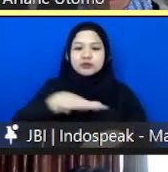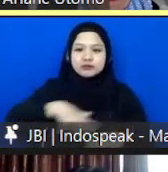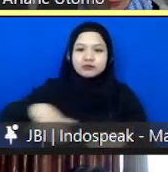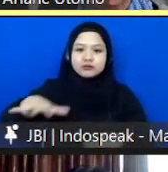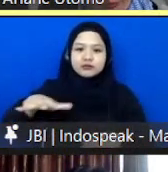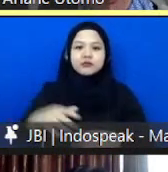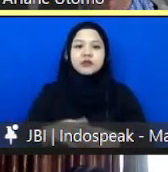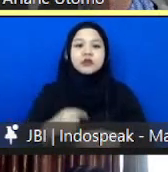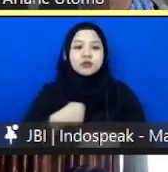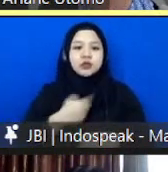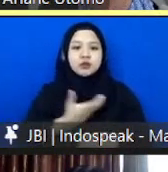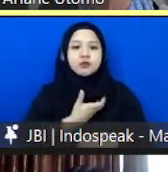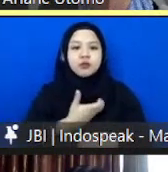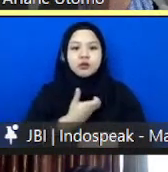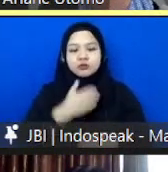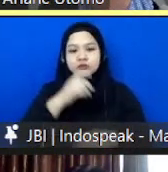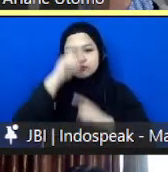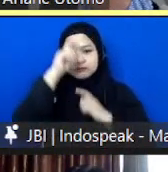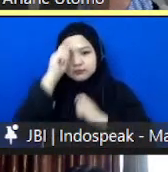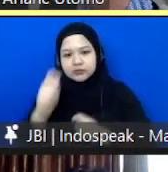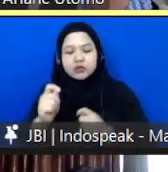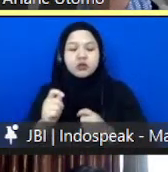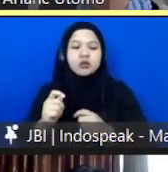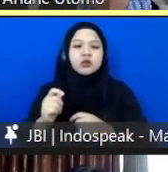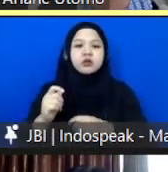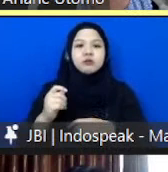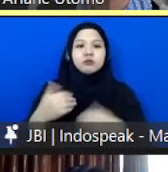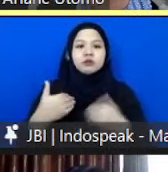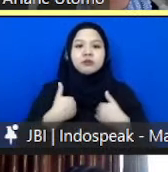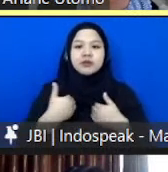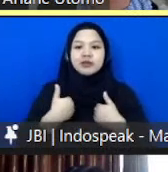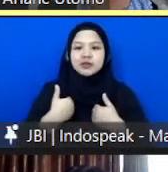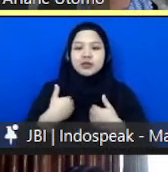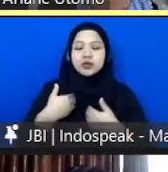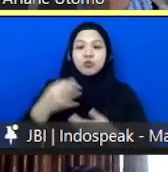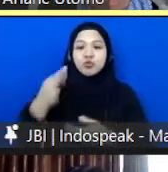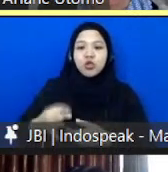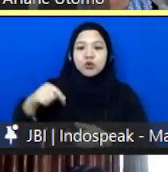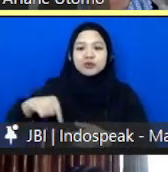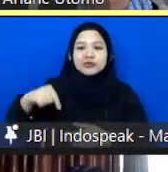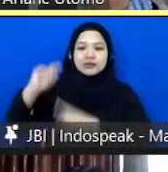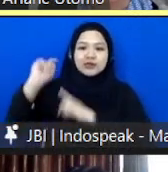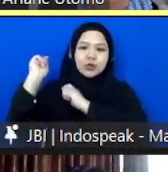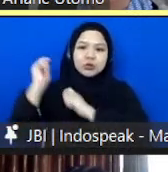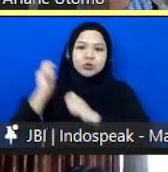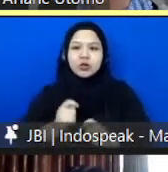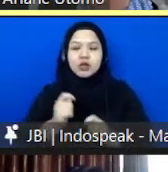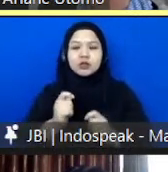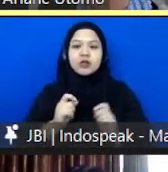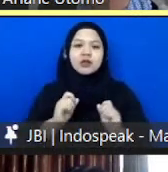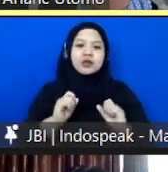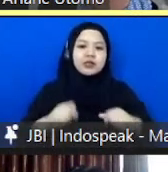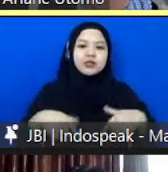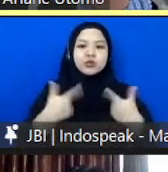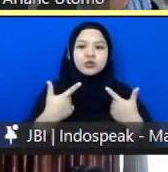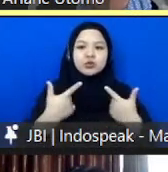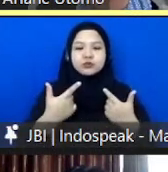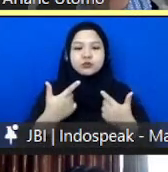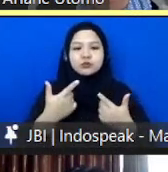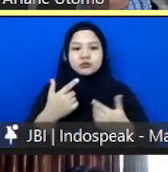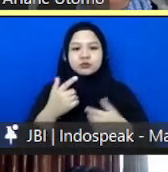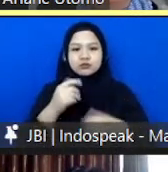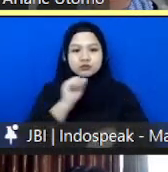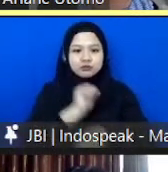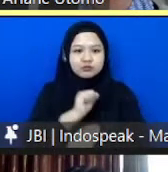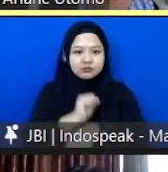like to acknowledge the traditional owners of the land where I live and work, the Wurundjeri people. And I